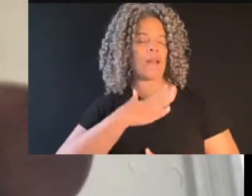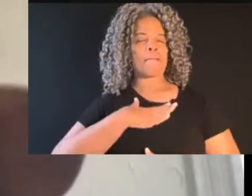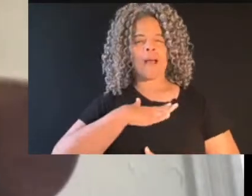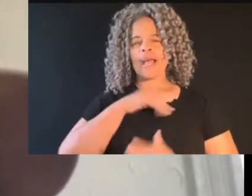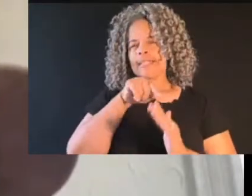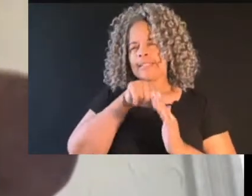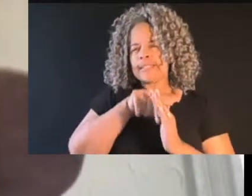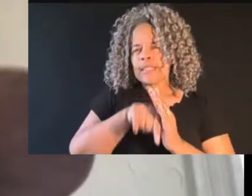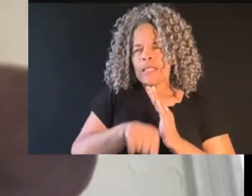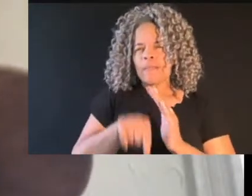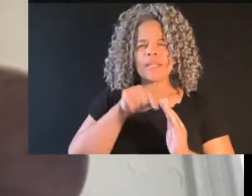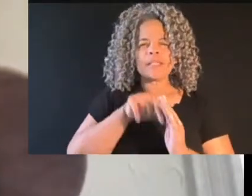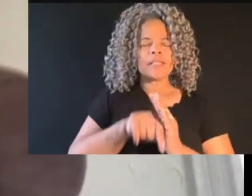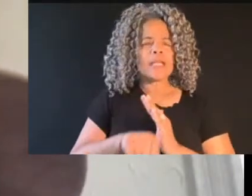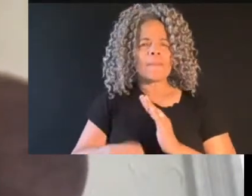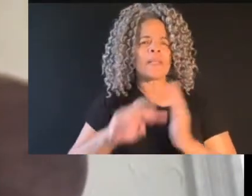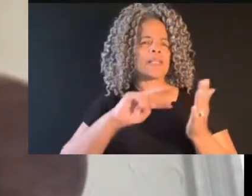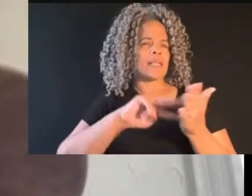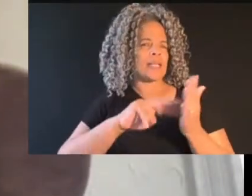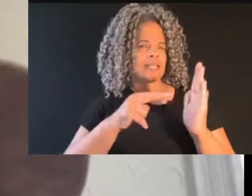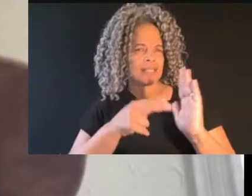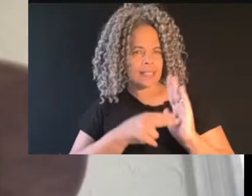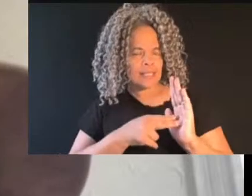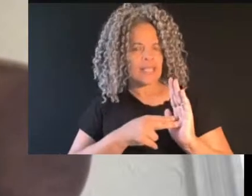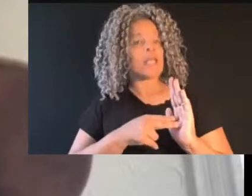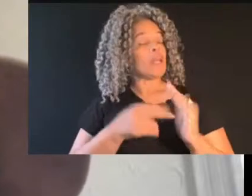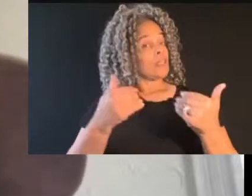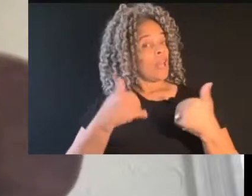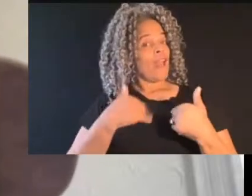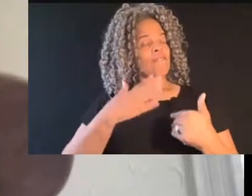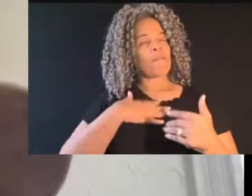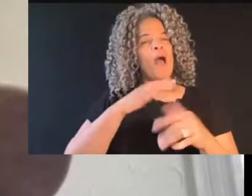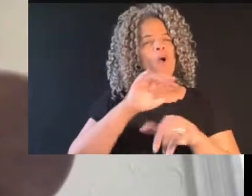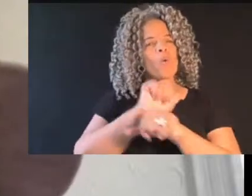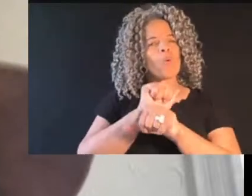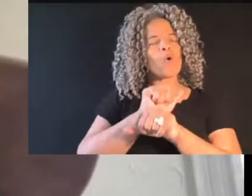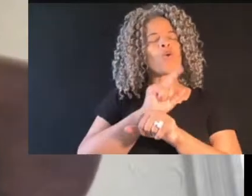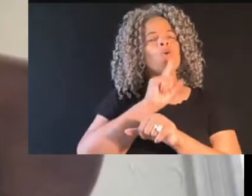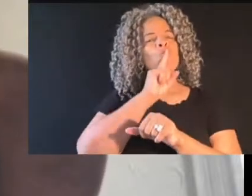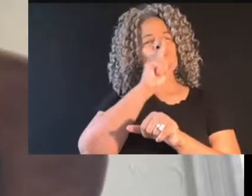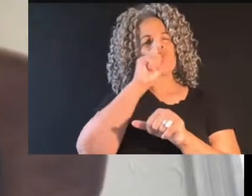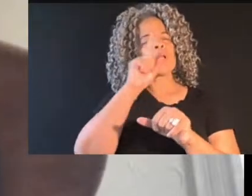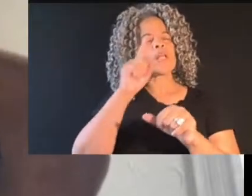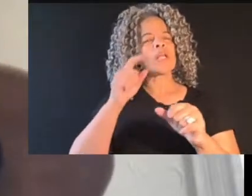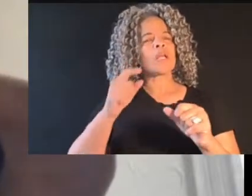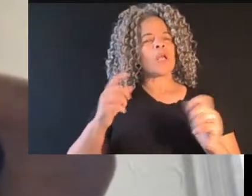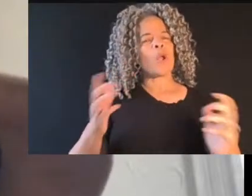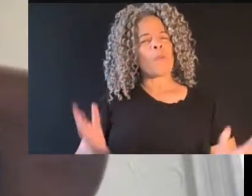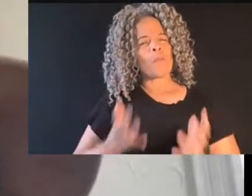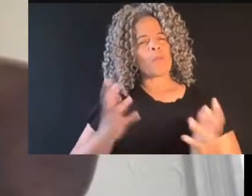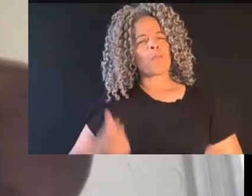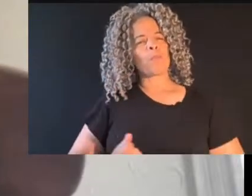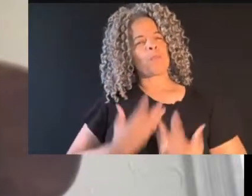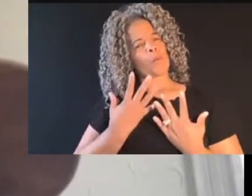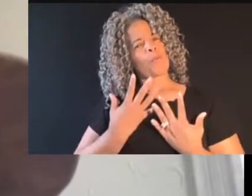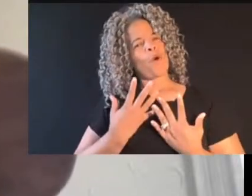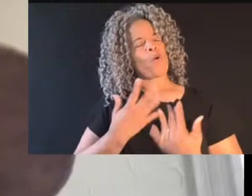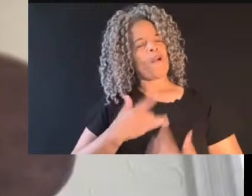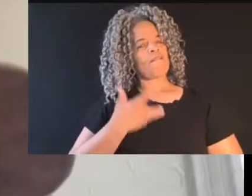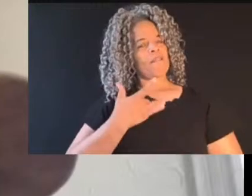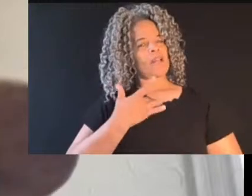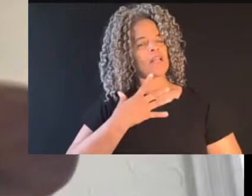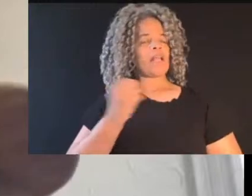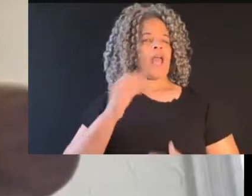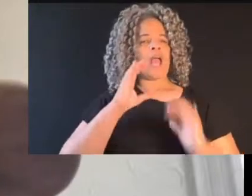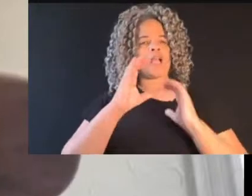deepest intent is to have my work really provoke feelings and conversations for healing